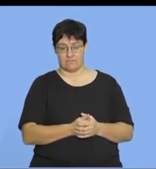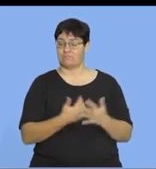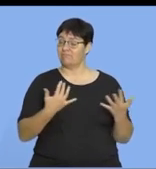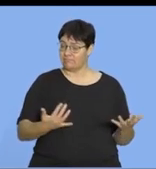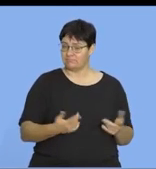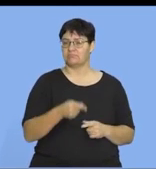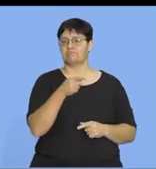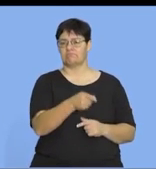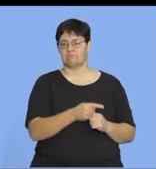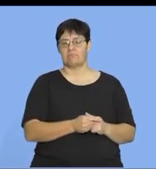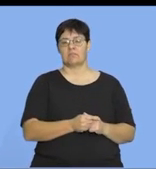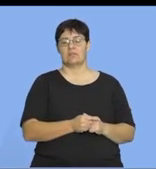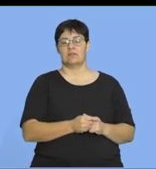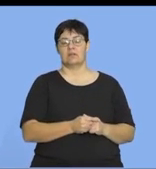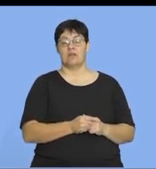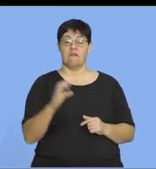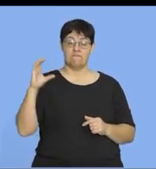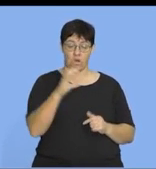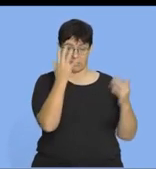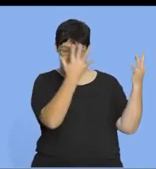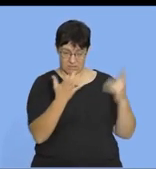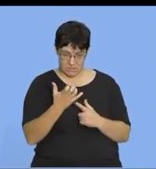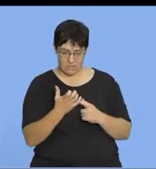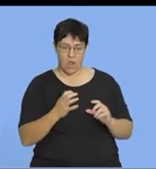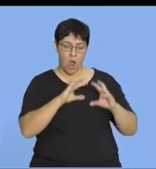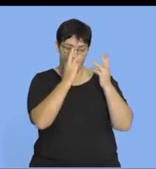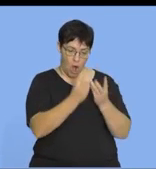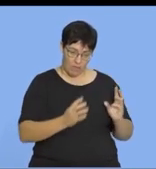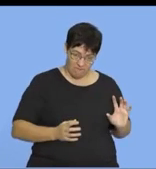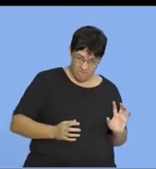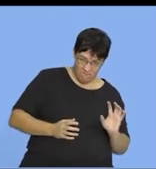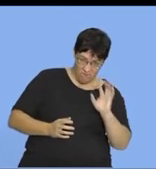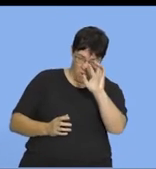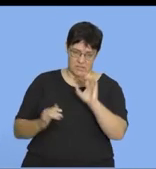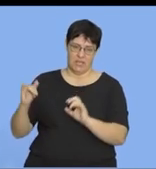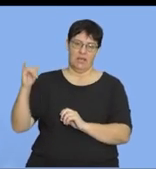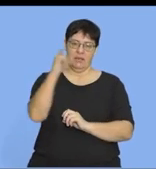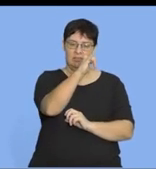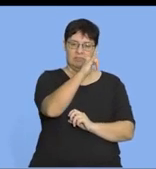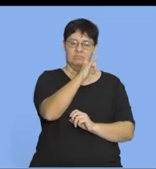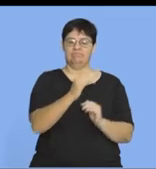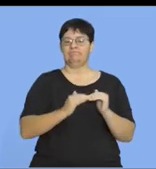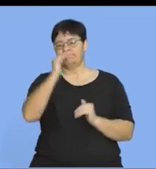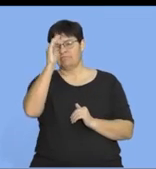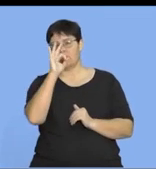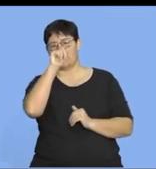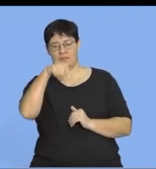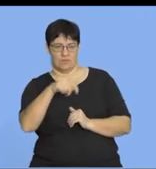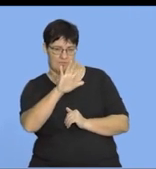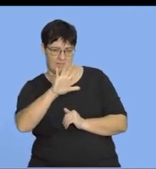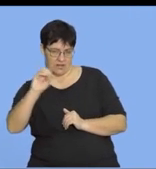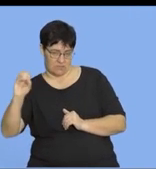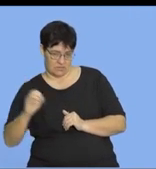now they say, calculate the force exerted by the Earth on the plane at a height of